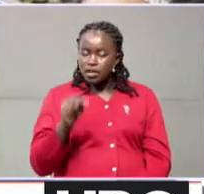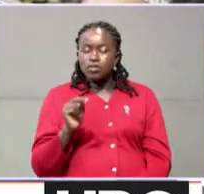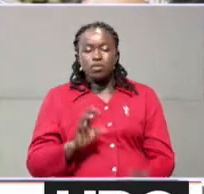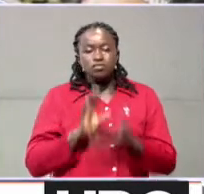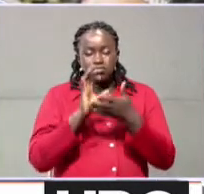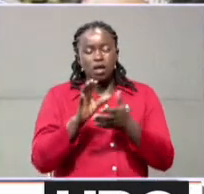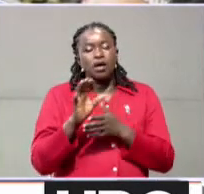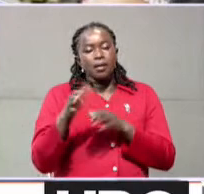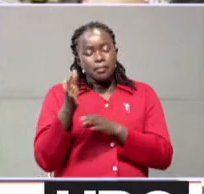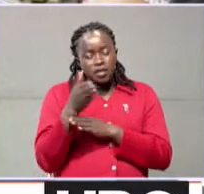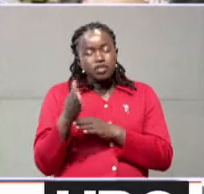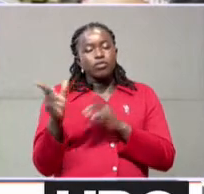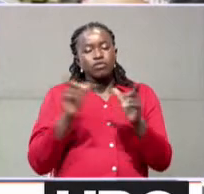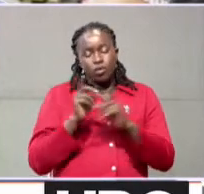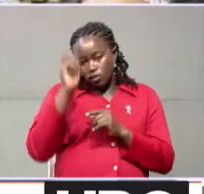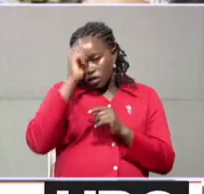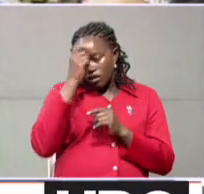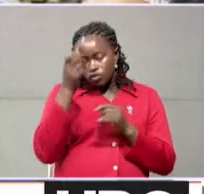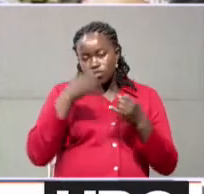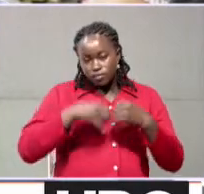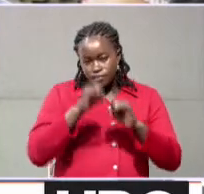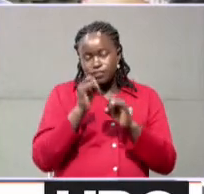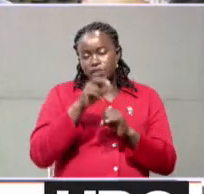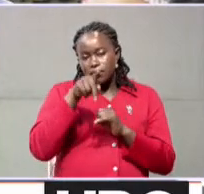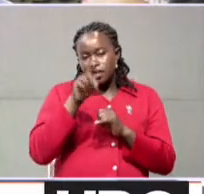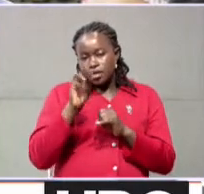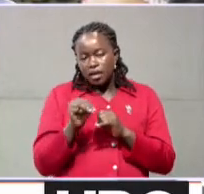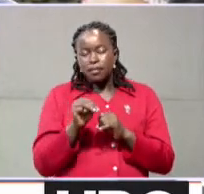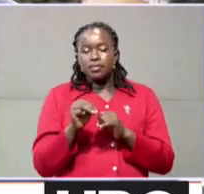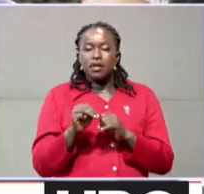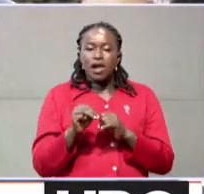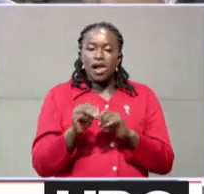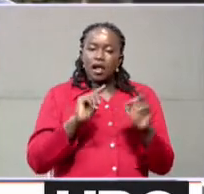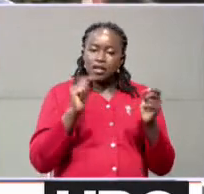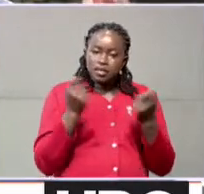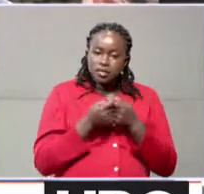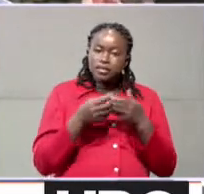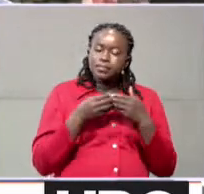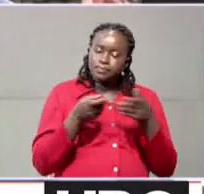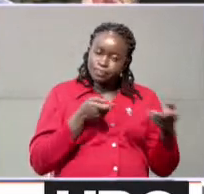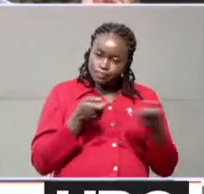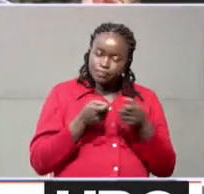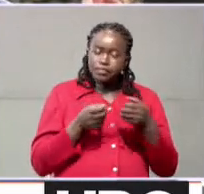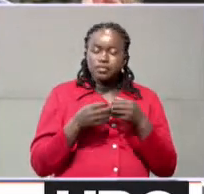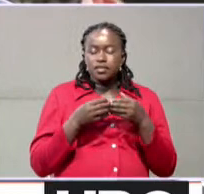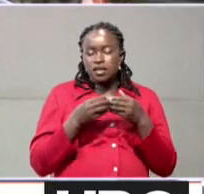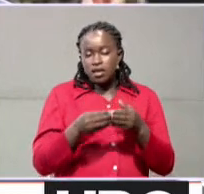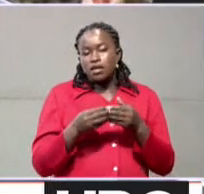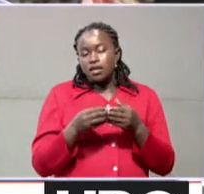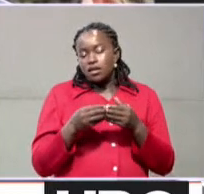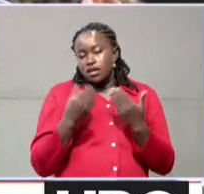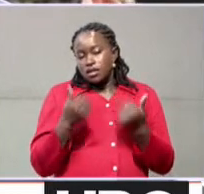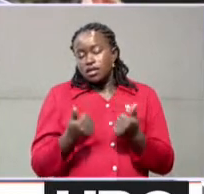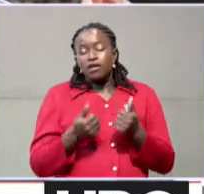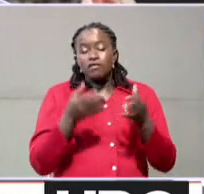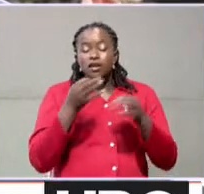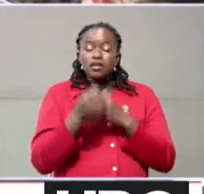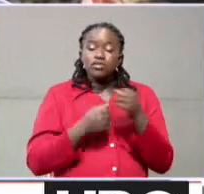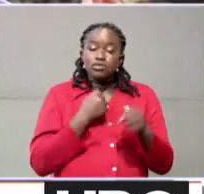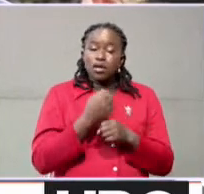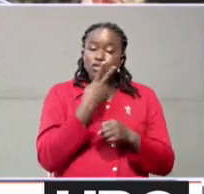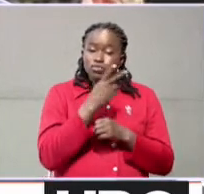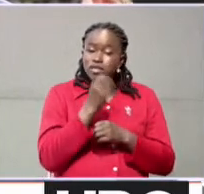government for the operationalization of the pdm secretariat the committee notes that in the finance year 2022